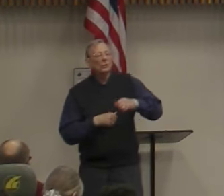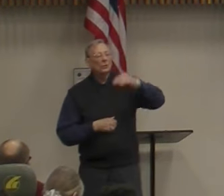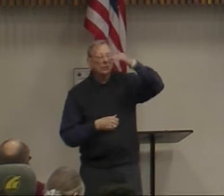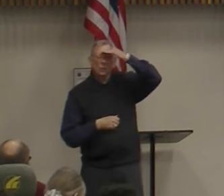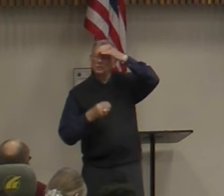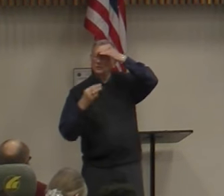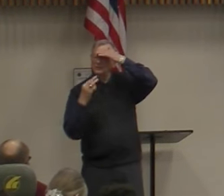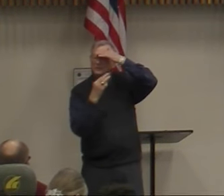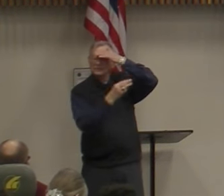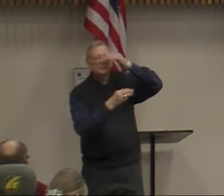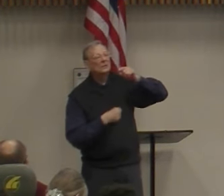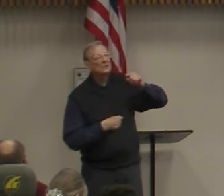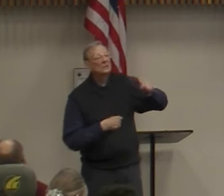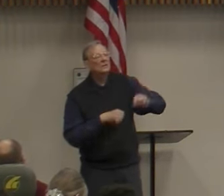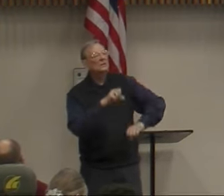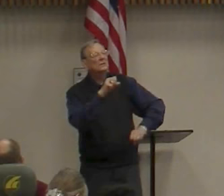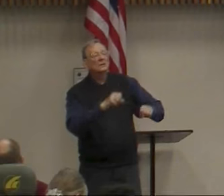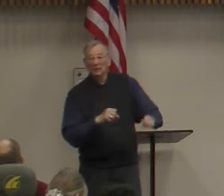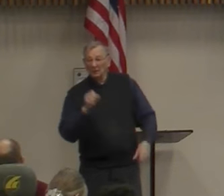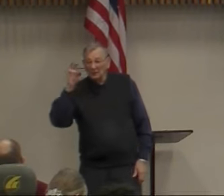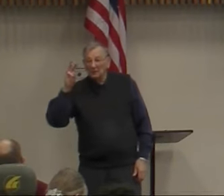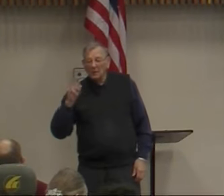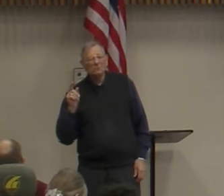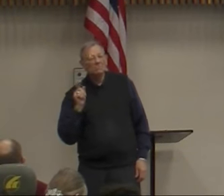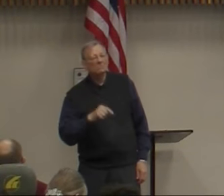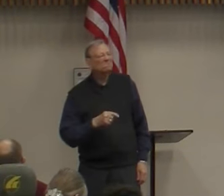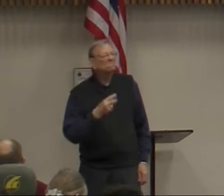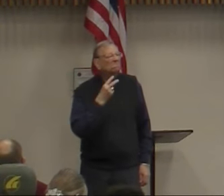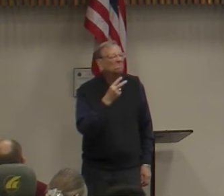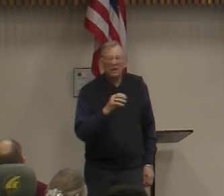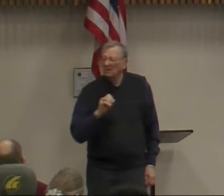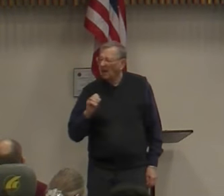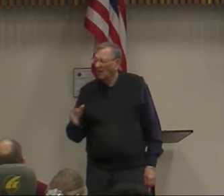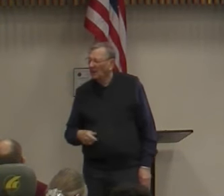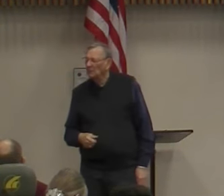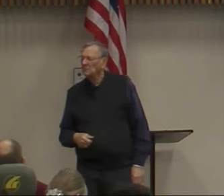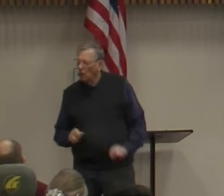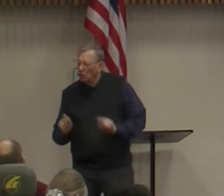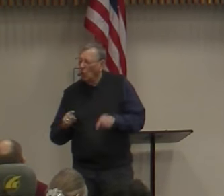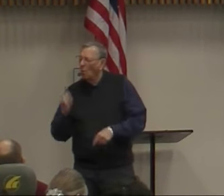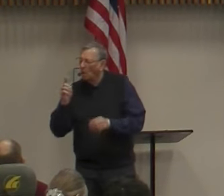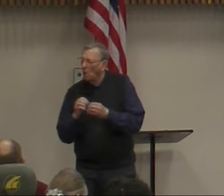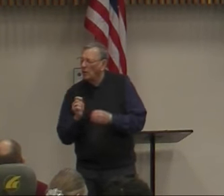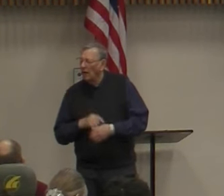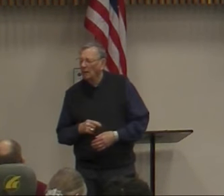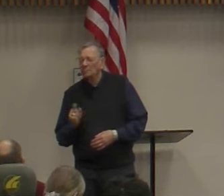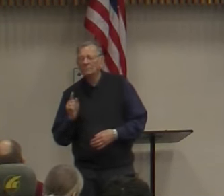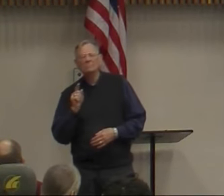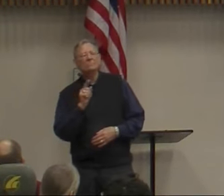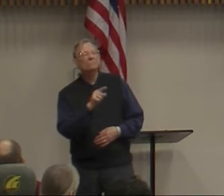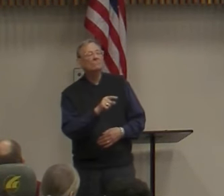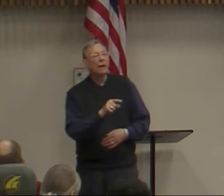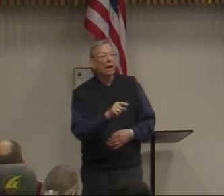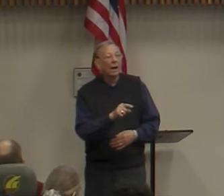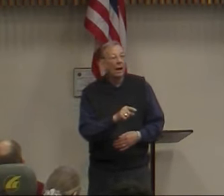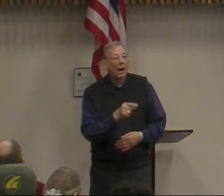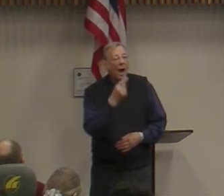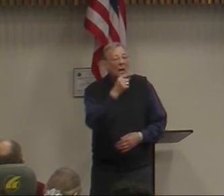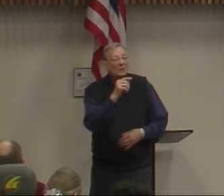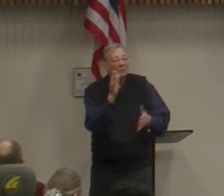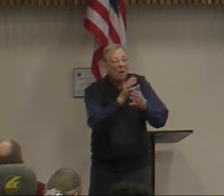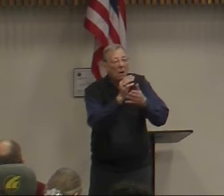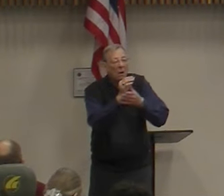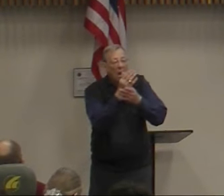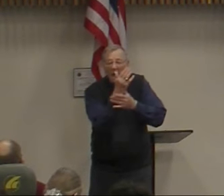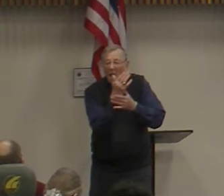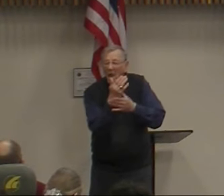and tell me what you see. 6 different times he says, I don't see anything. And he goes, well, go look again. Then he comes back and he said, I see a cloud the